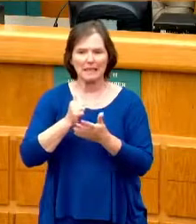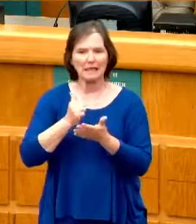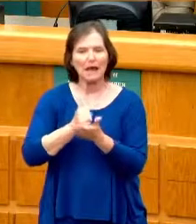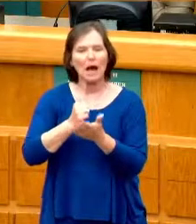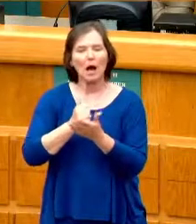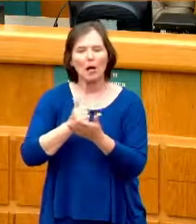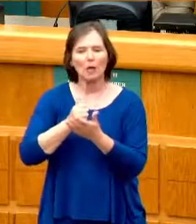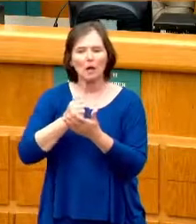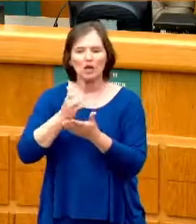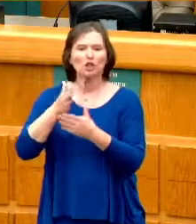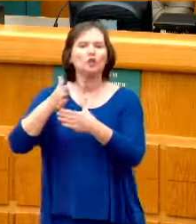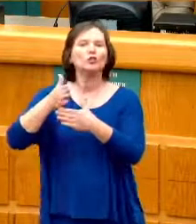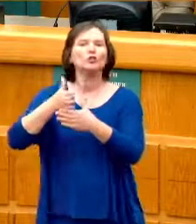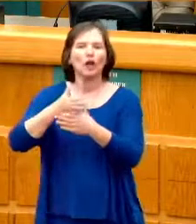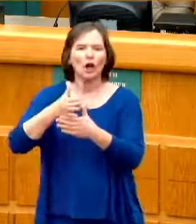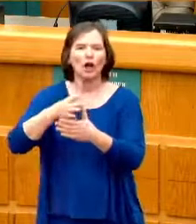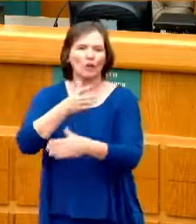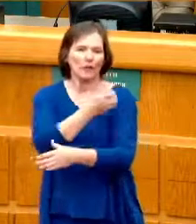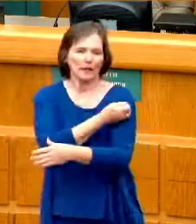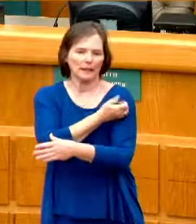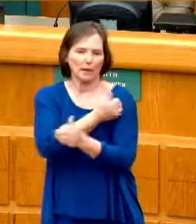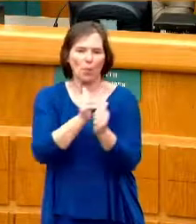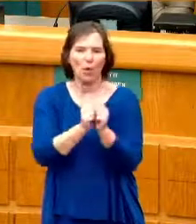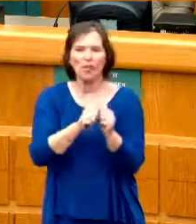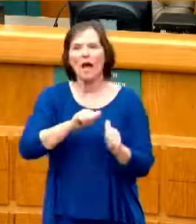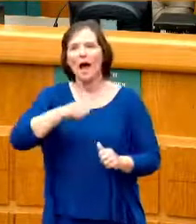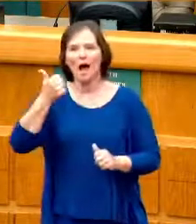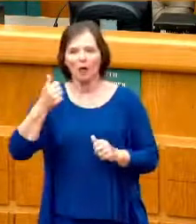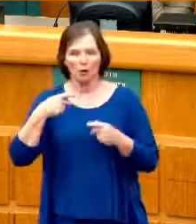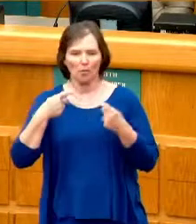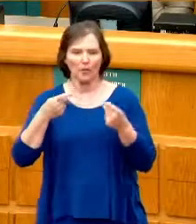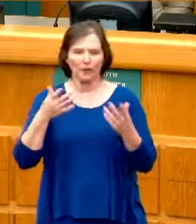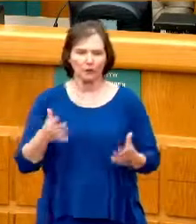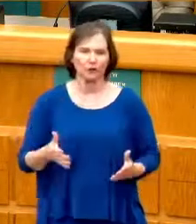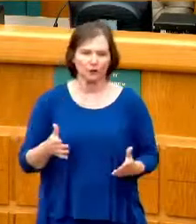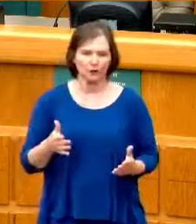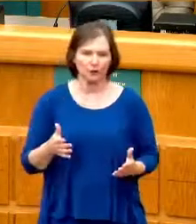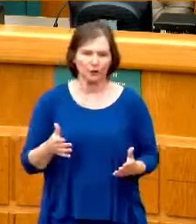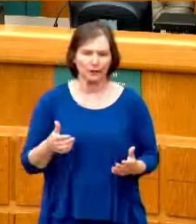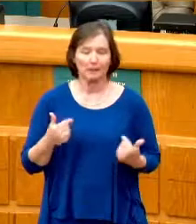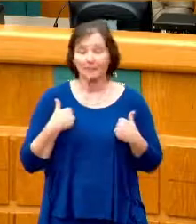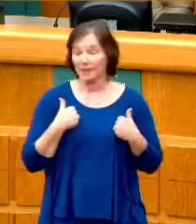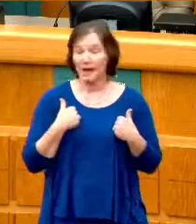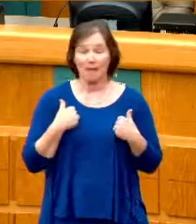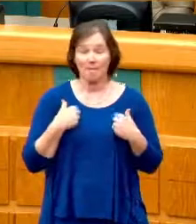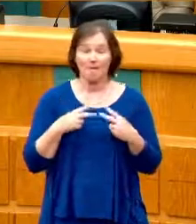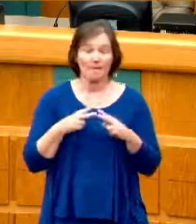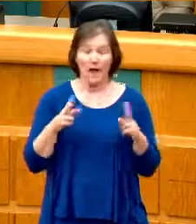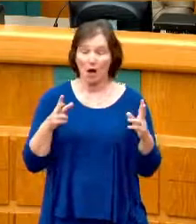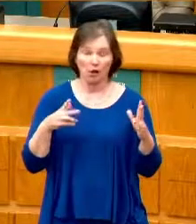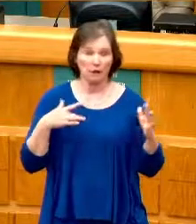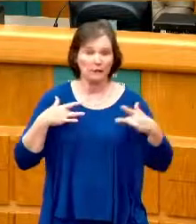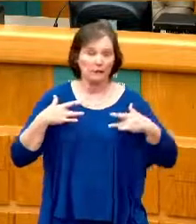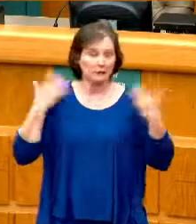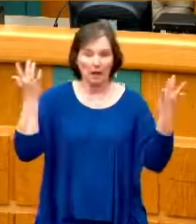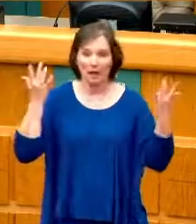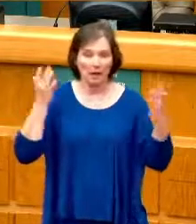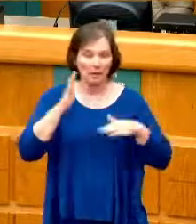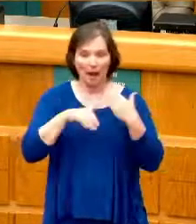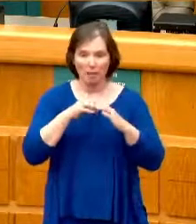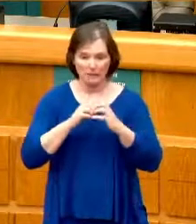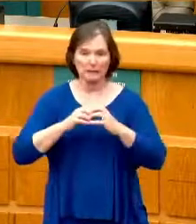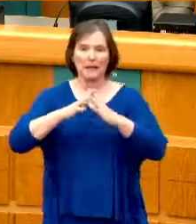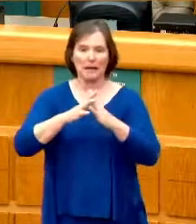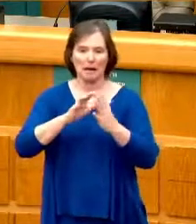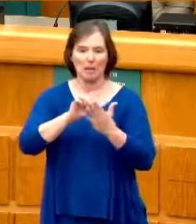we'll look for others as well. I'm extremely and actually just over the moon about setting up this